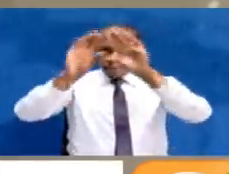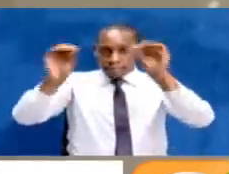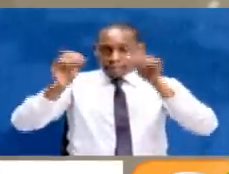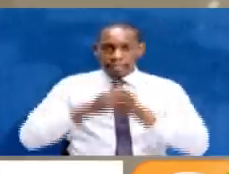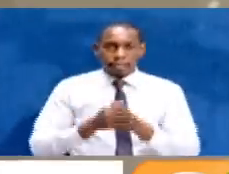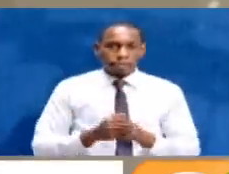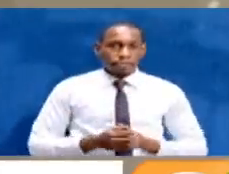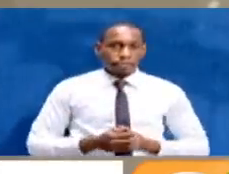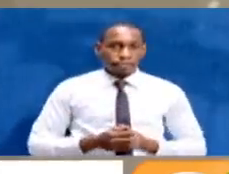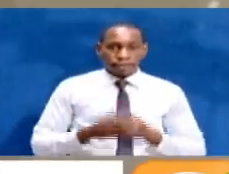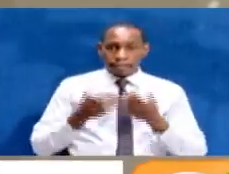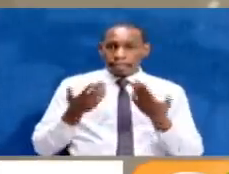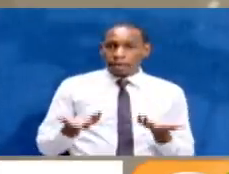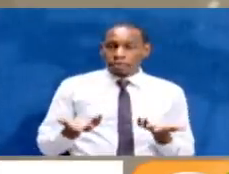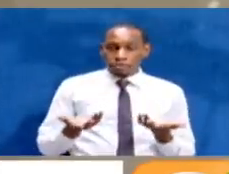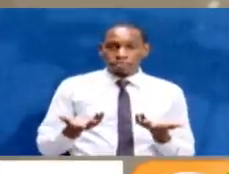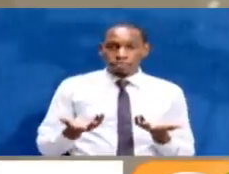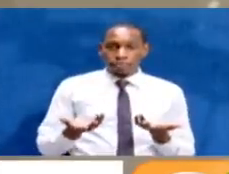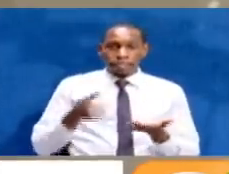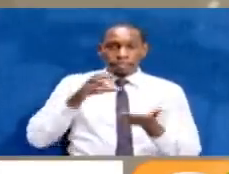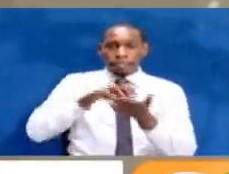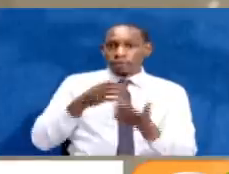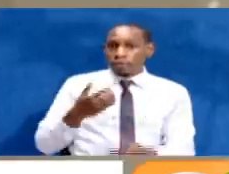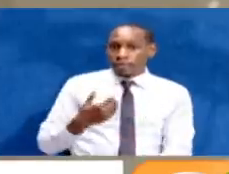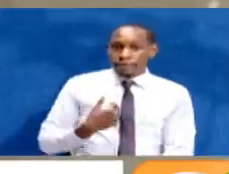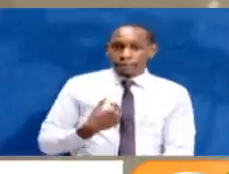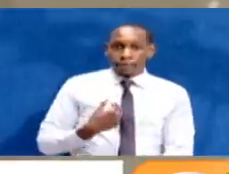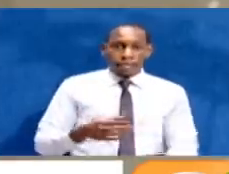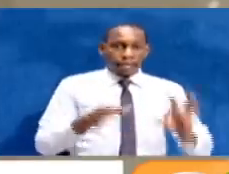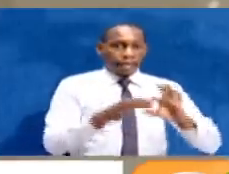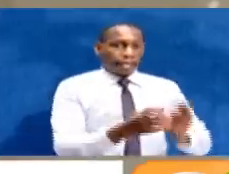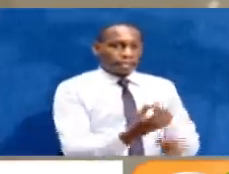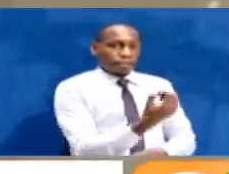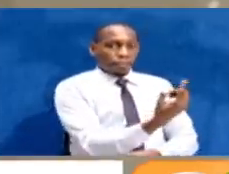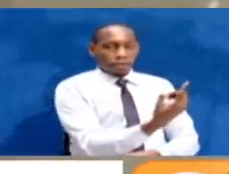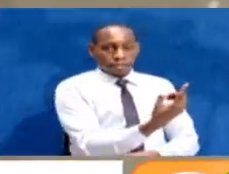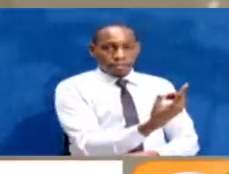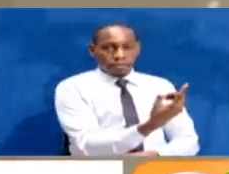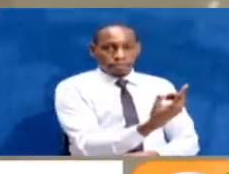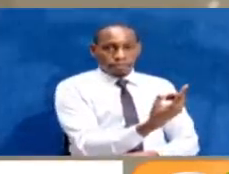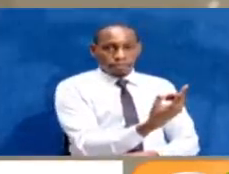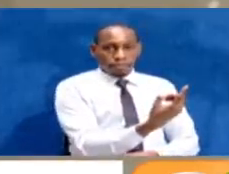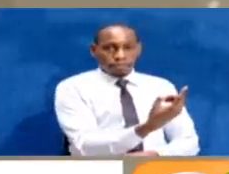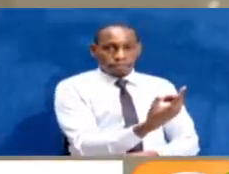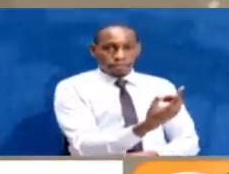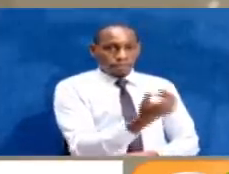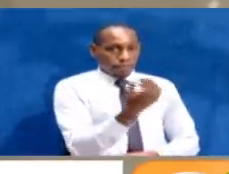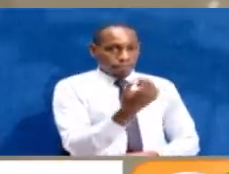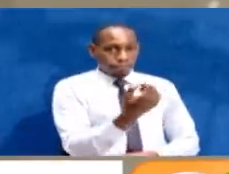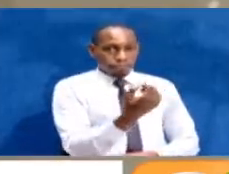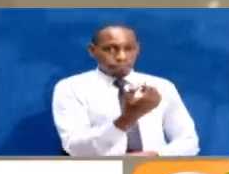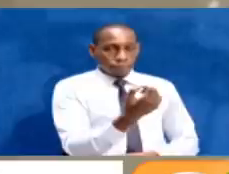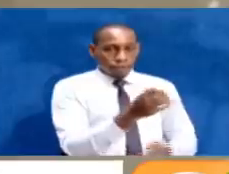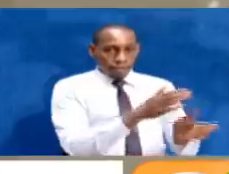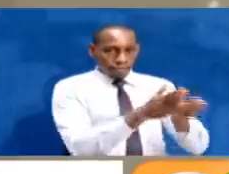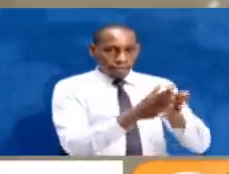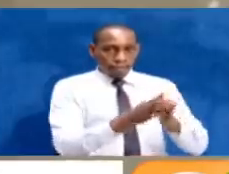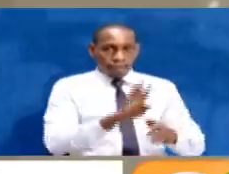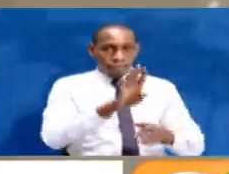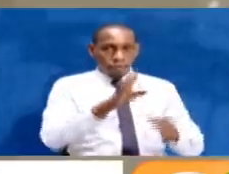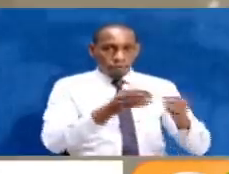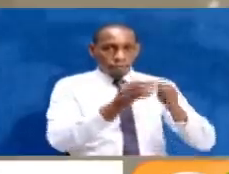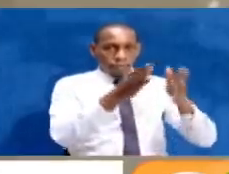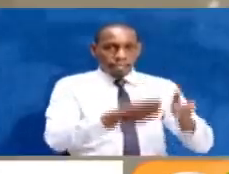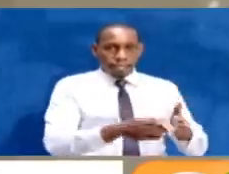And so here you have a scenario where one alliance is oscillating around the four party